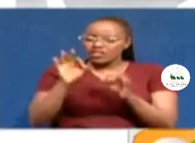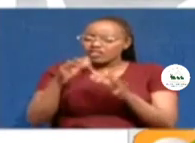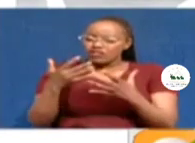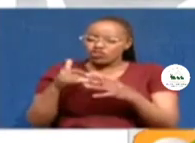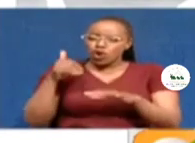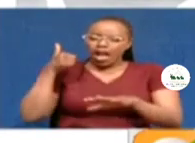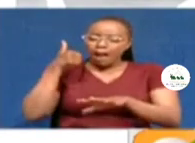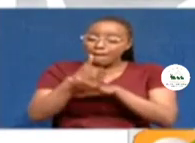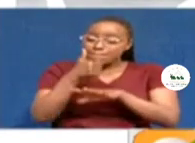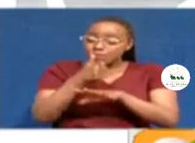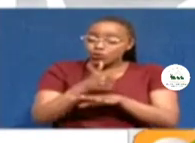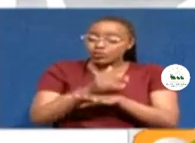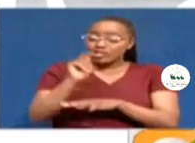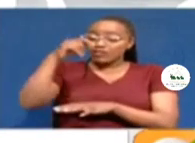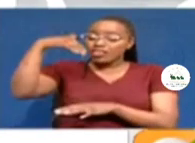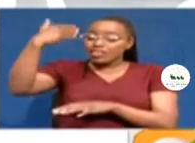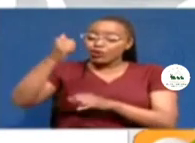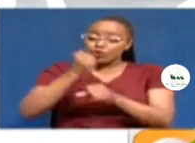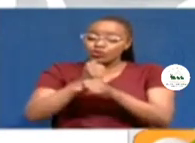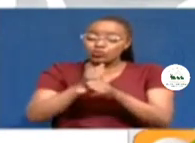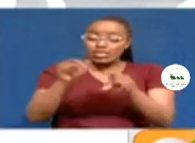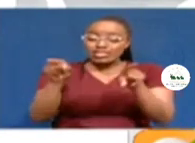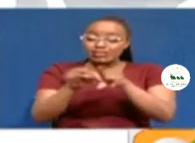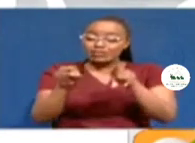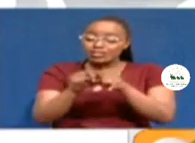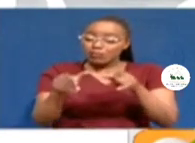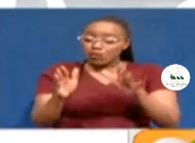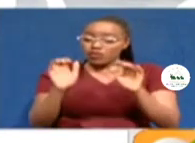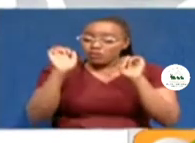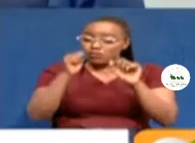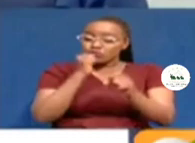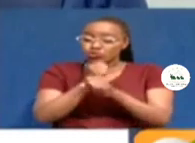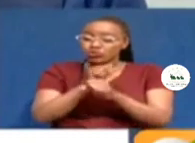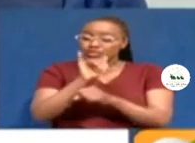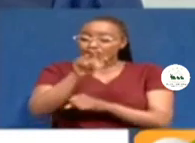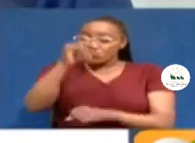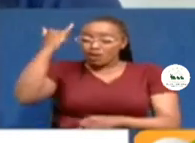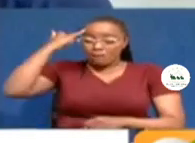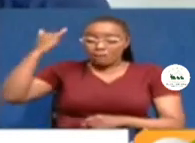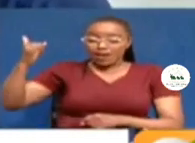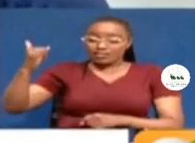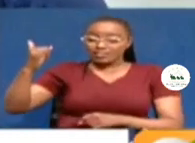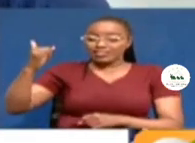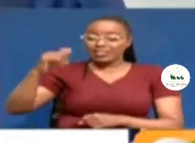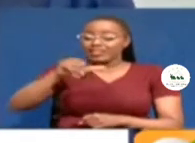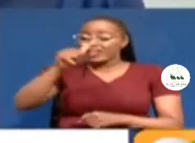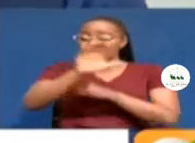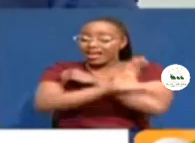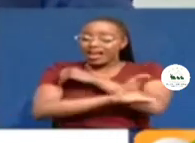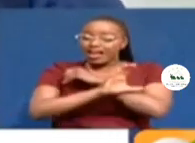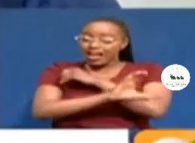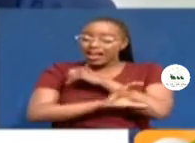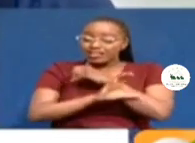the head of state like people do on a daily basis, can you imagine that in other countries around our region?